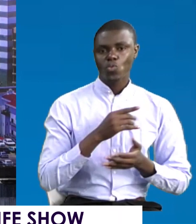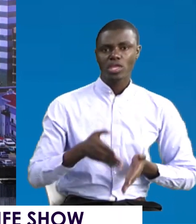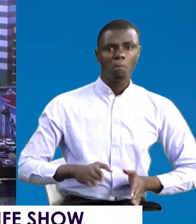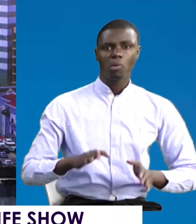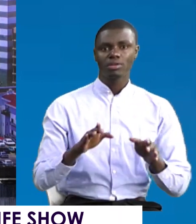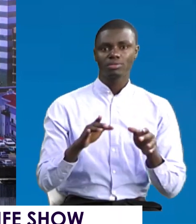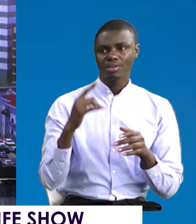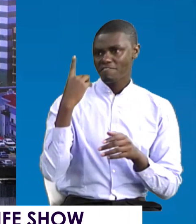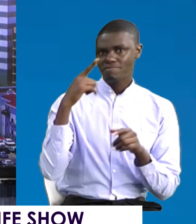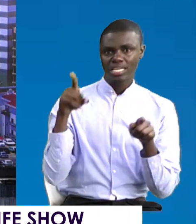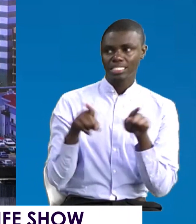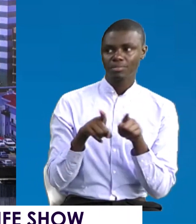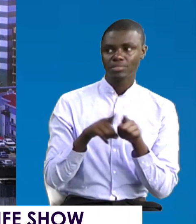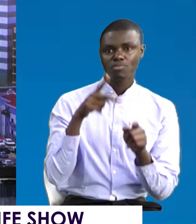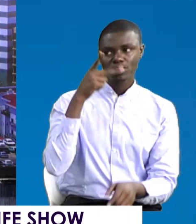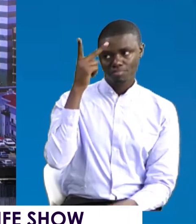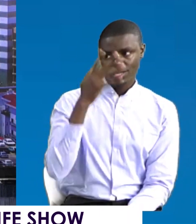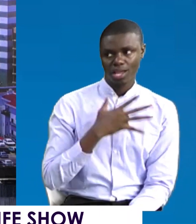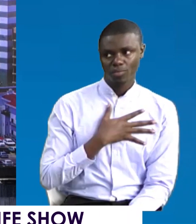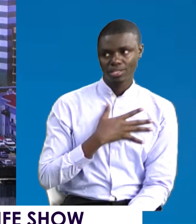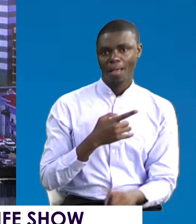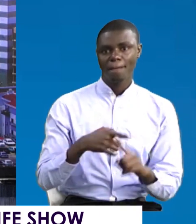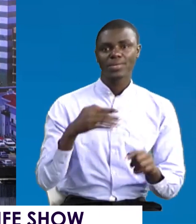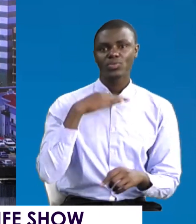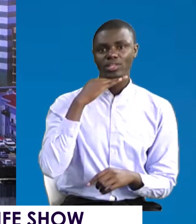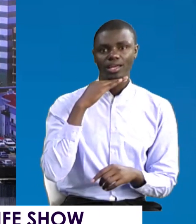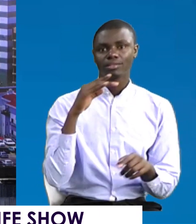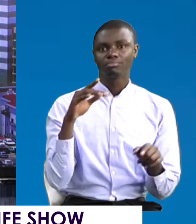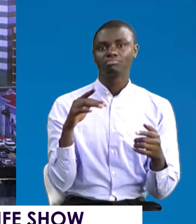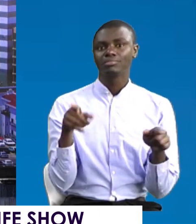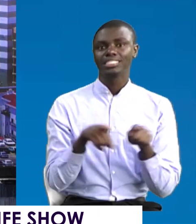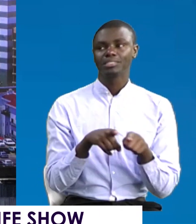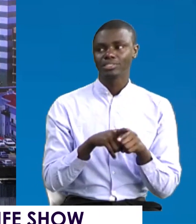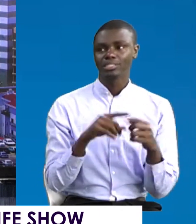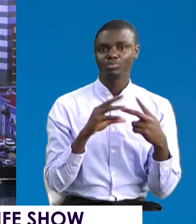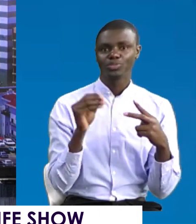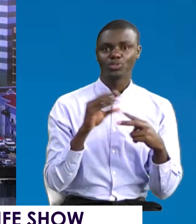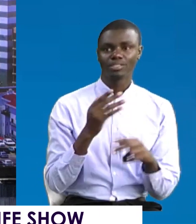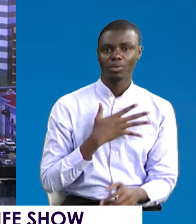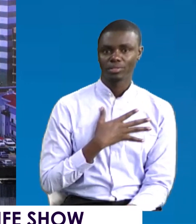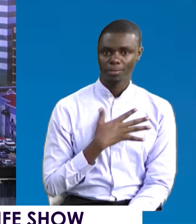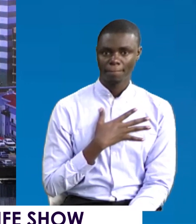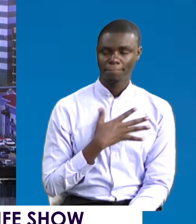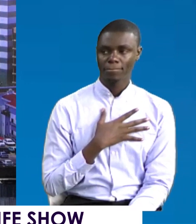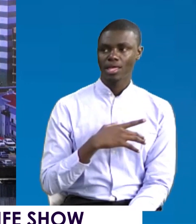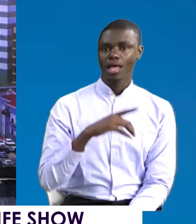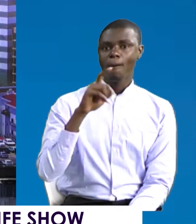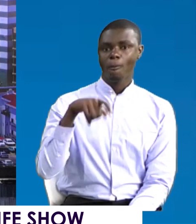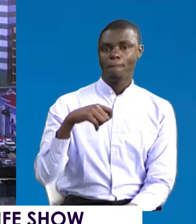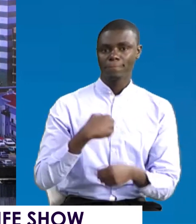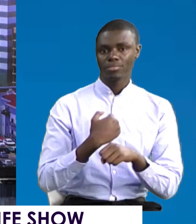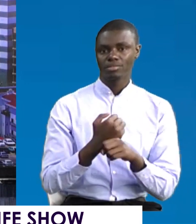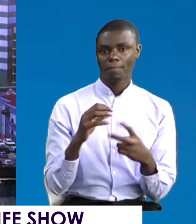like our parents, but we die looking like our choices? You need to make a